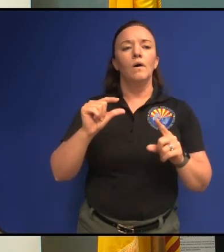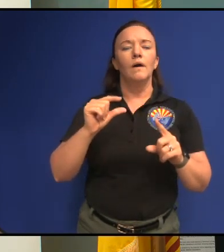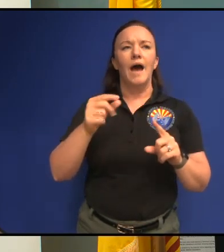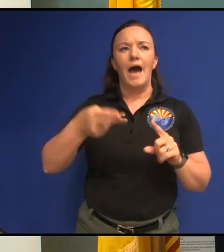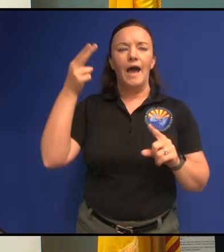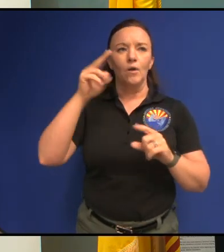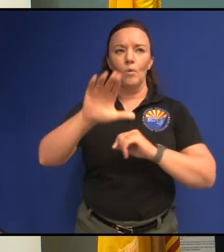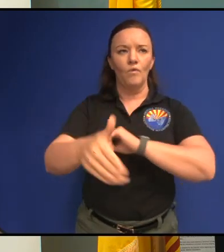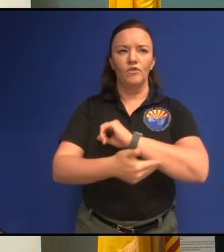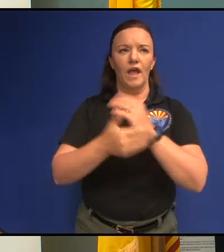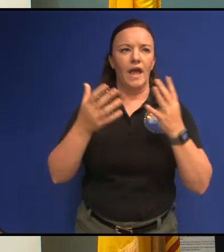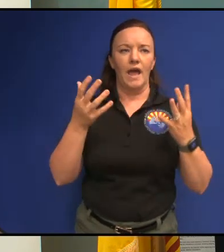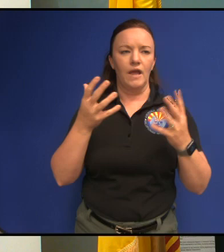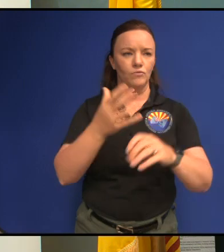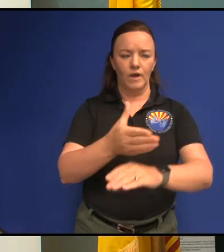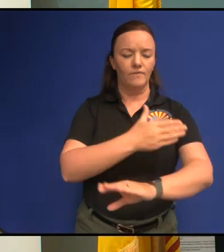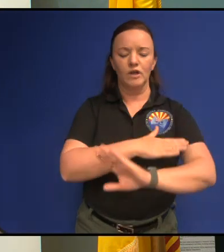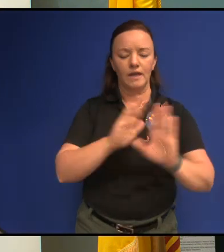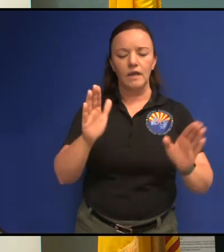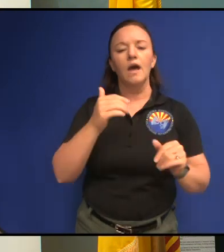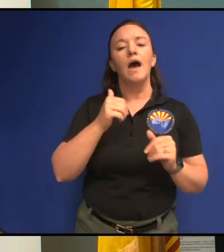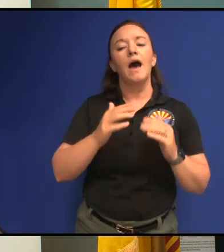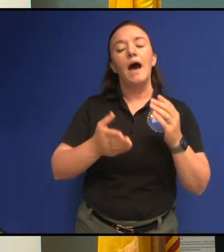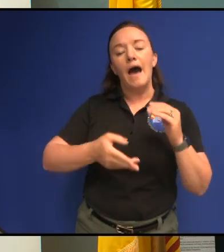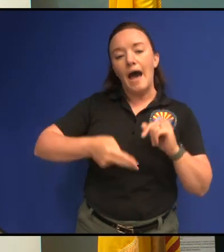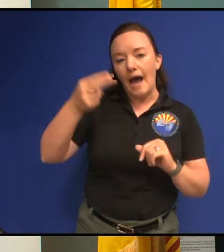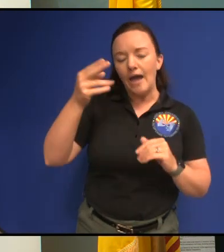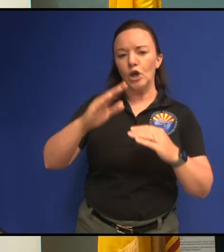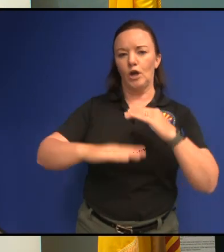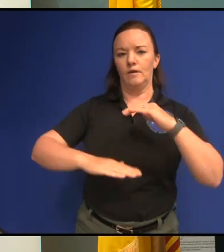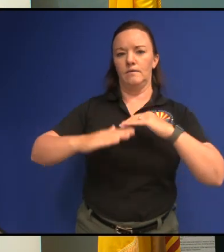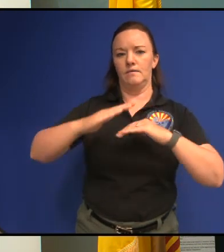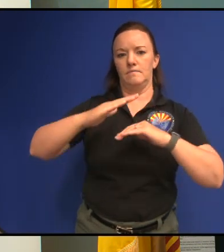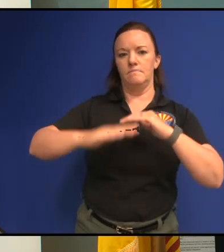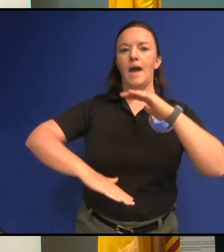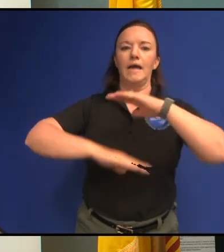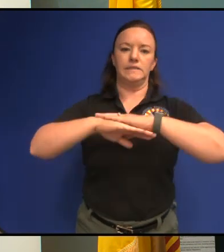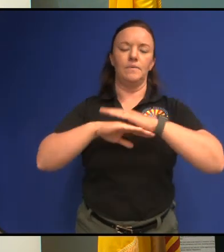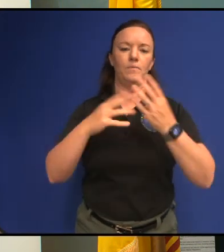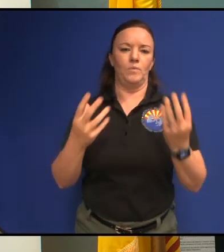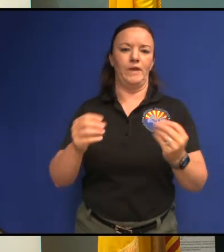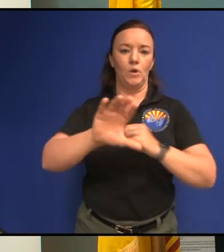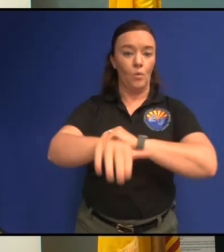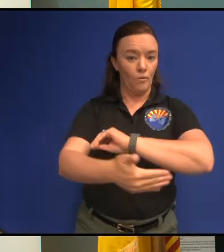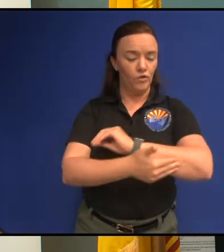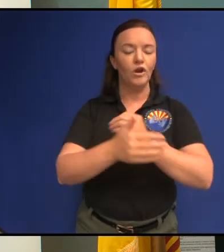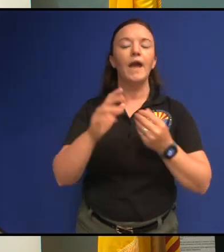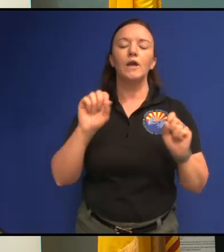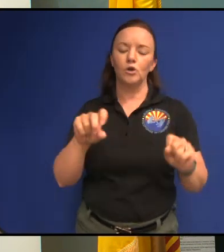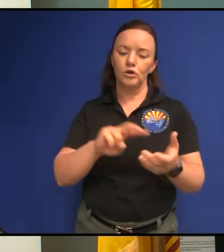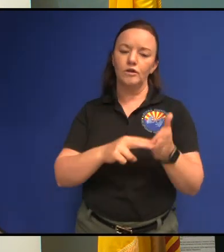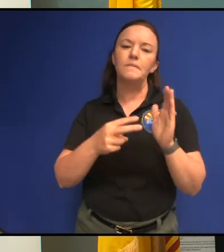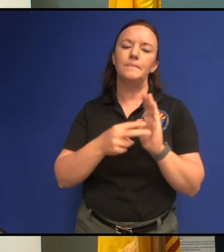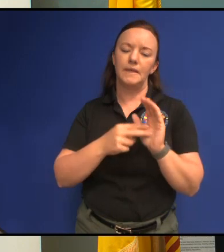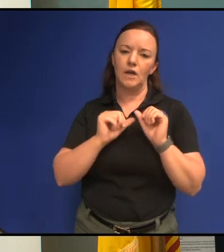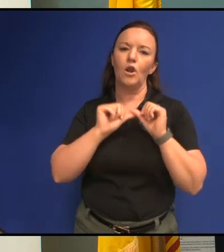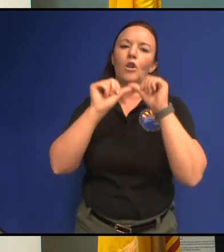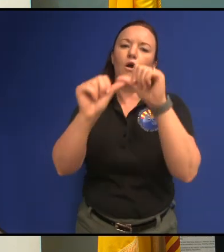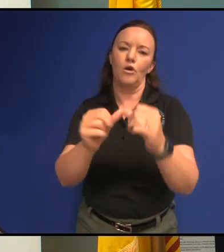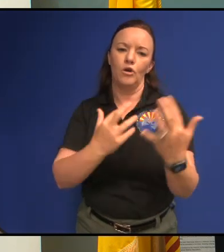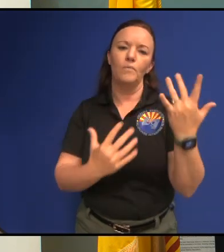apologies, higher max humidities overnight could mean a longer burn period for the fire. So things are